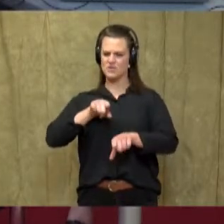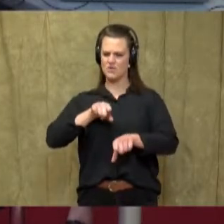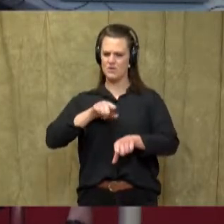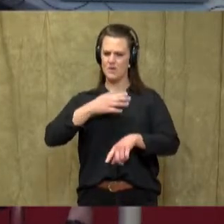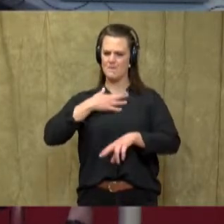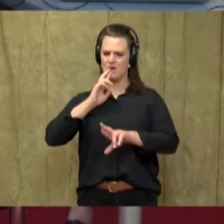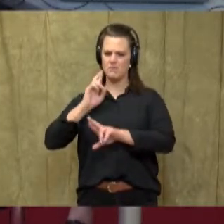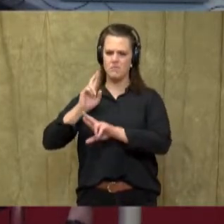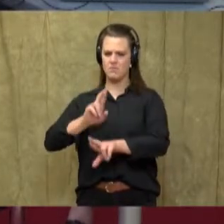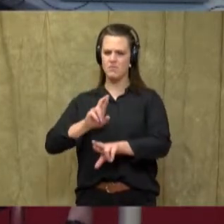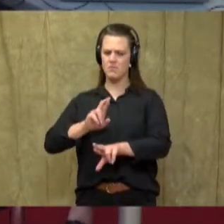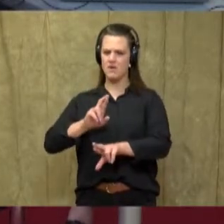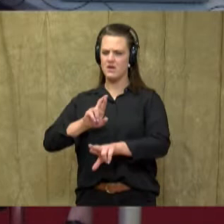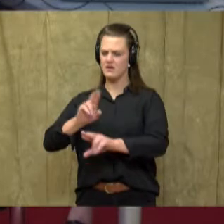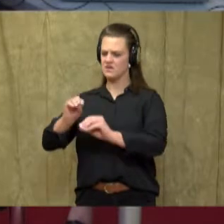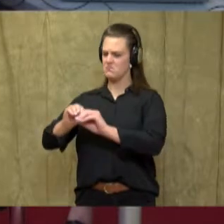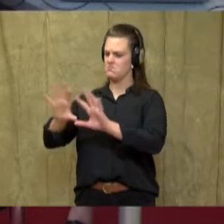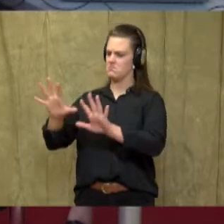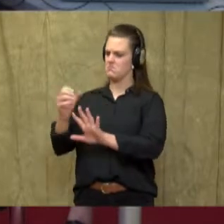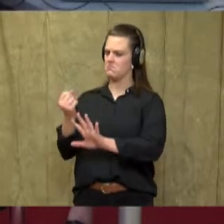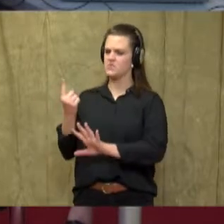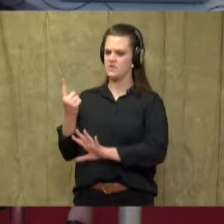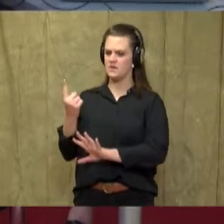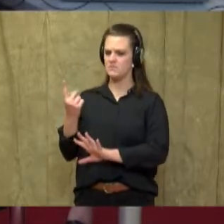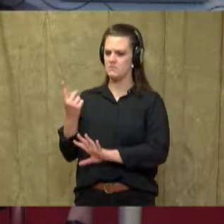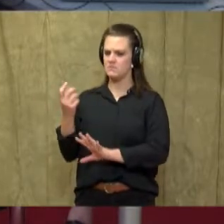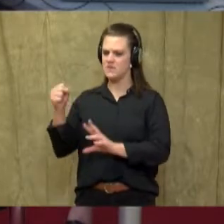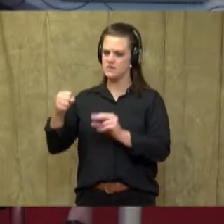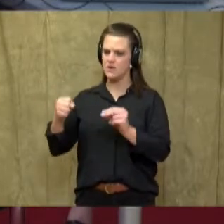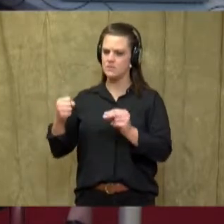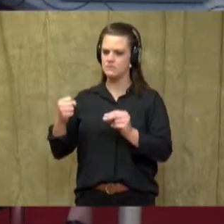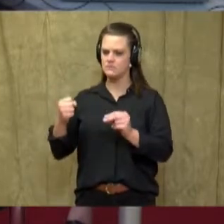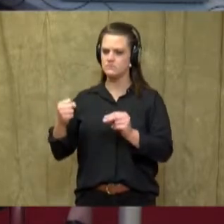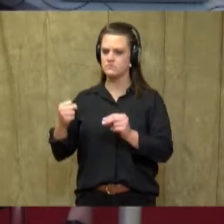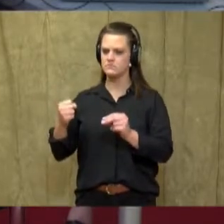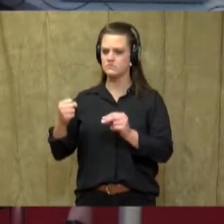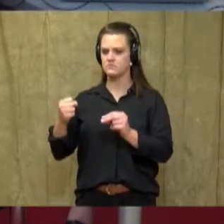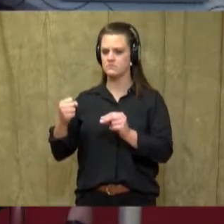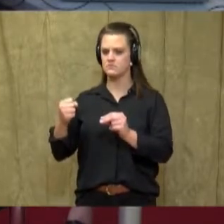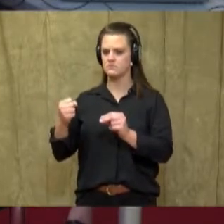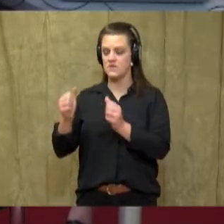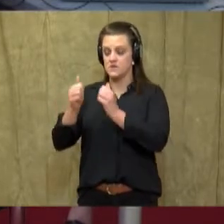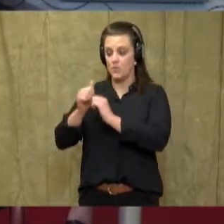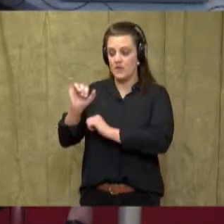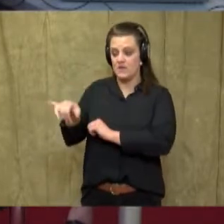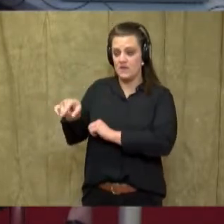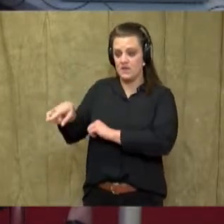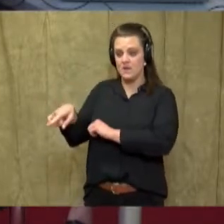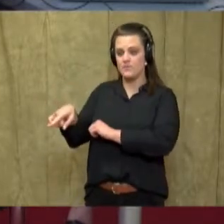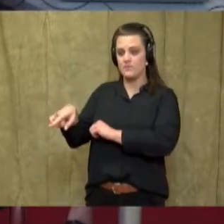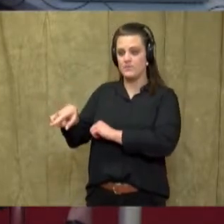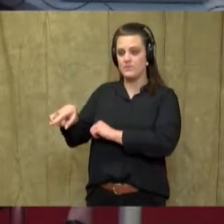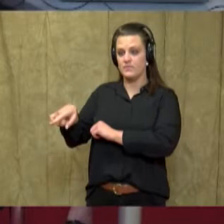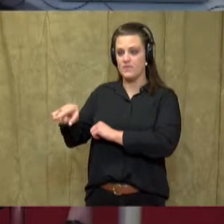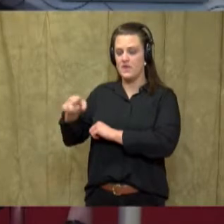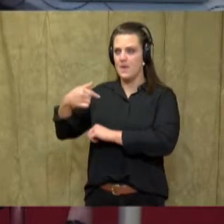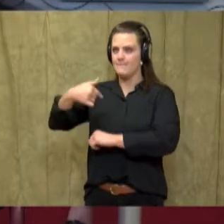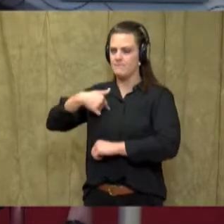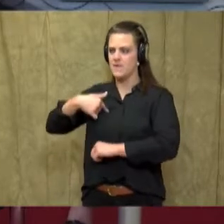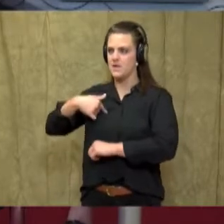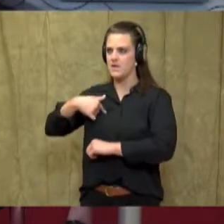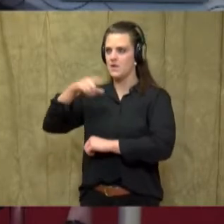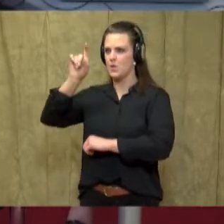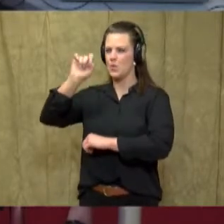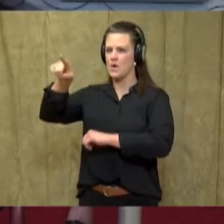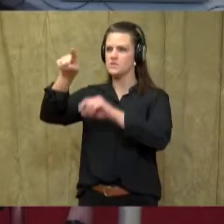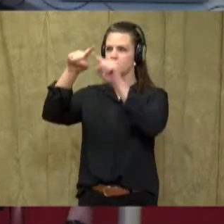my response make sense? And in that, you're asking yourself, did I answer